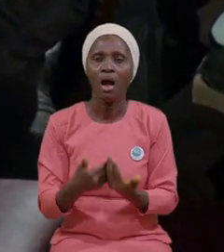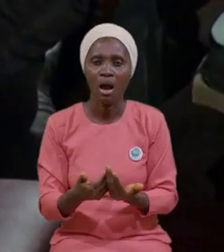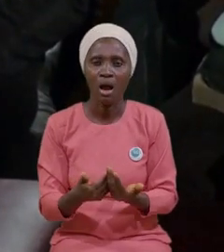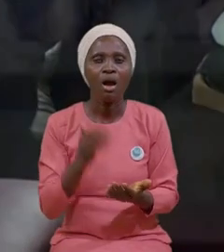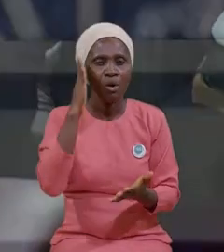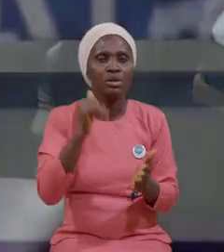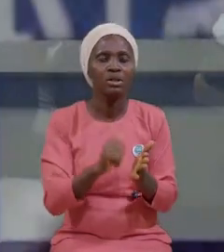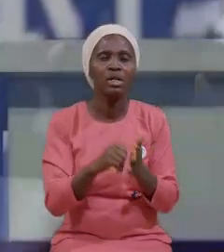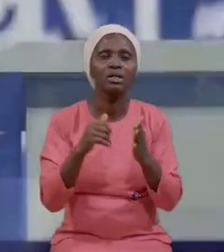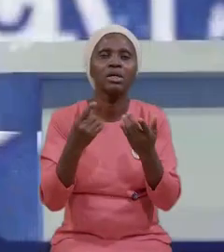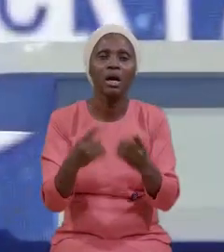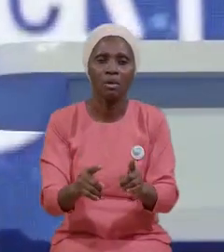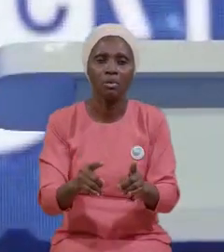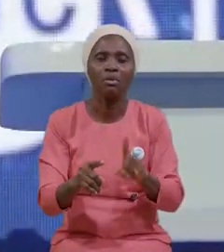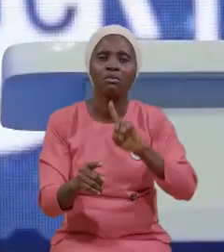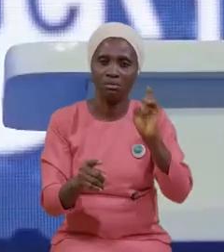happen?